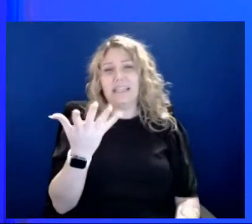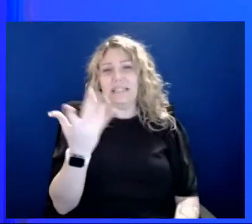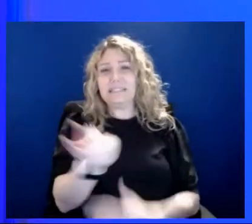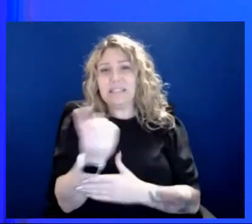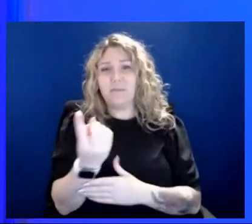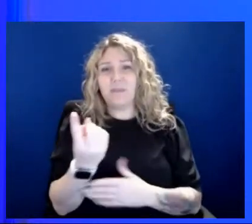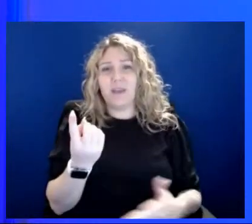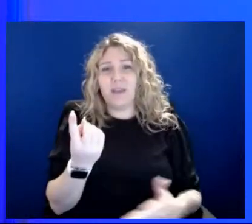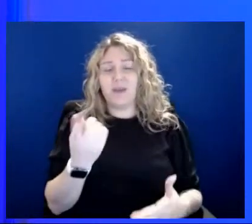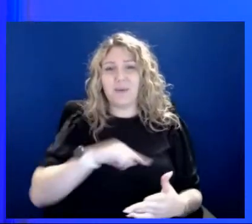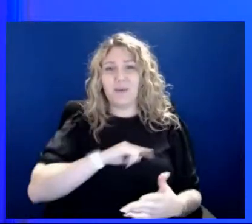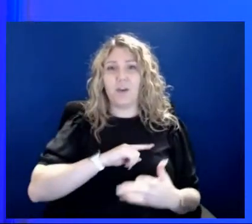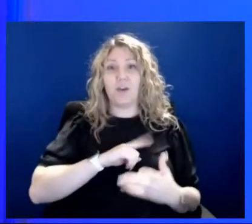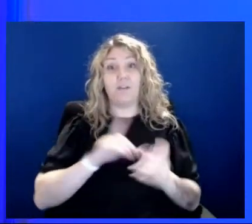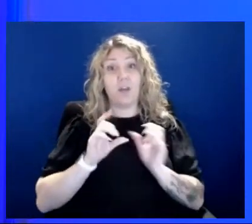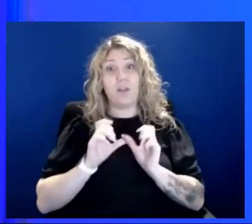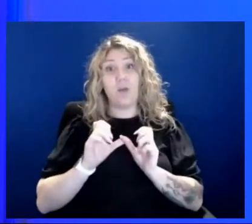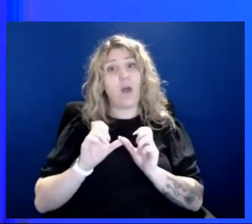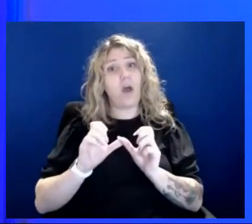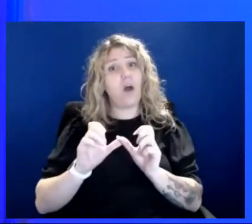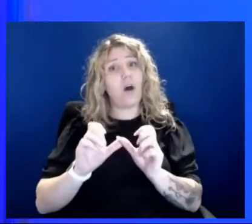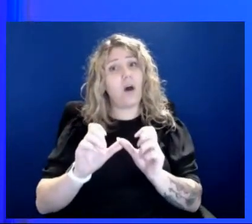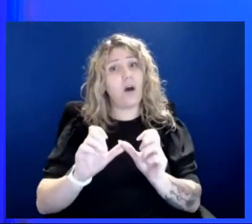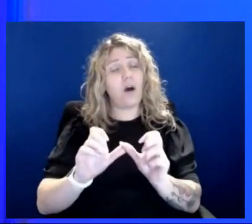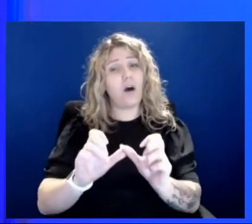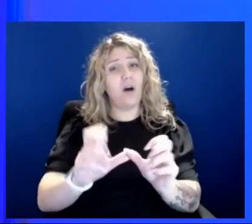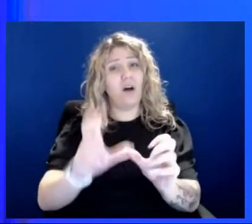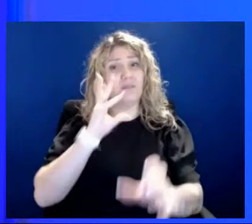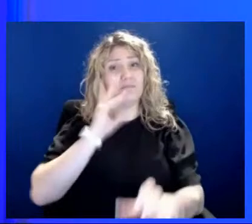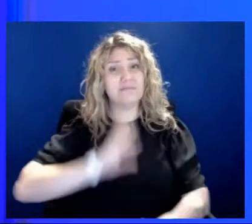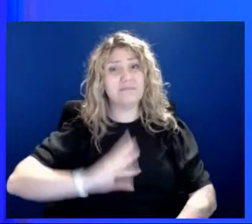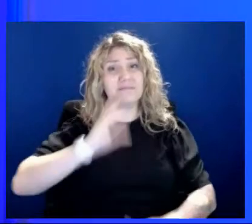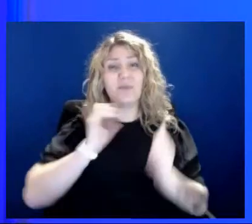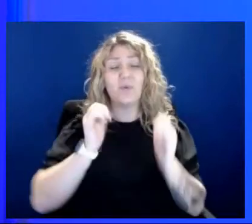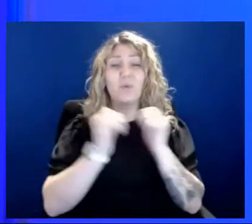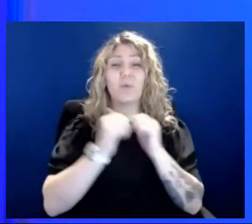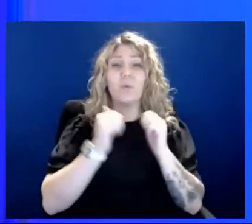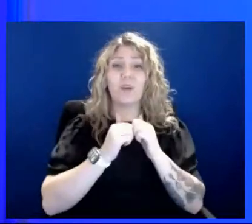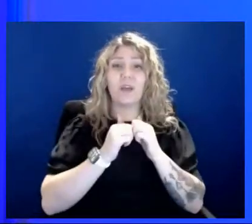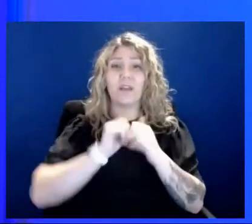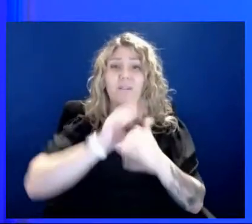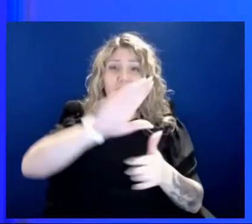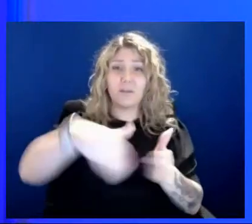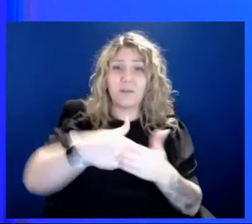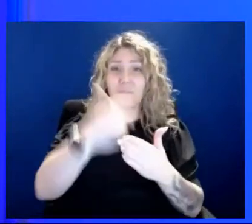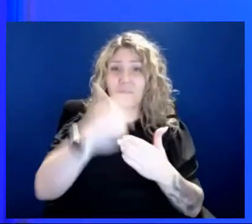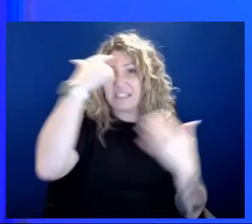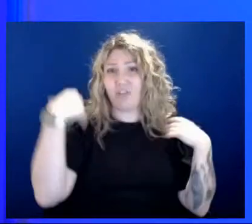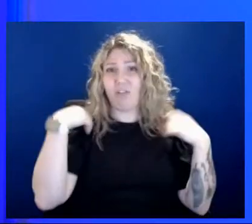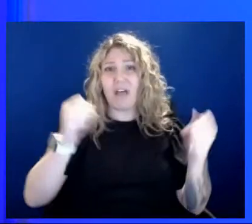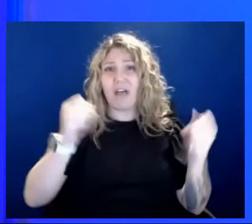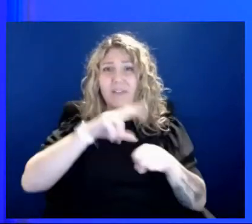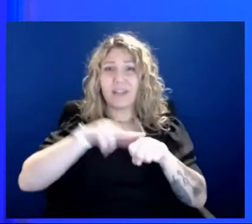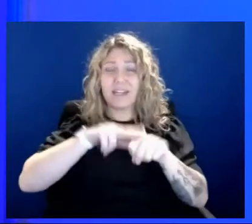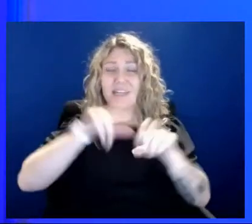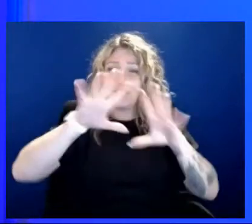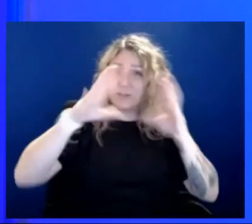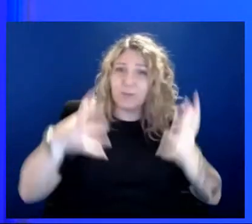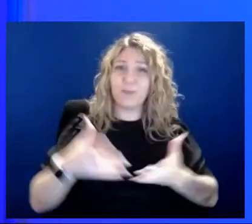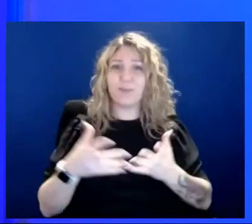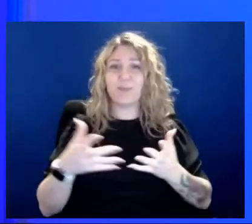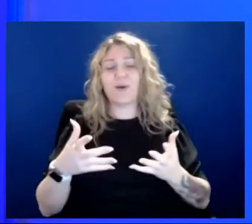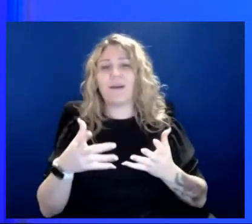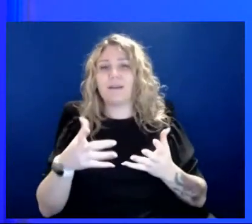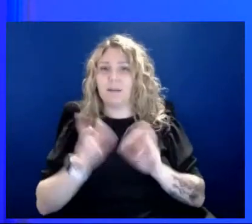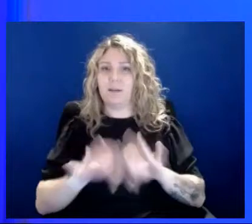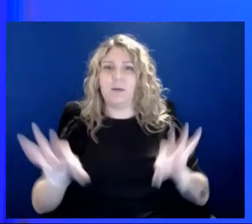very long journey with the collective mental health of the nation, of the world. And it's important to recognize that